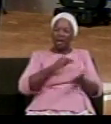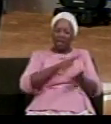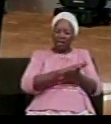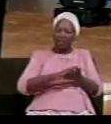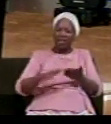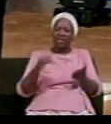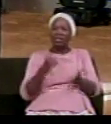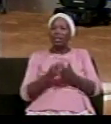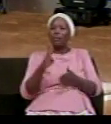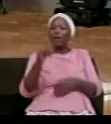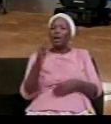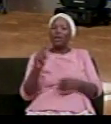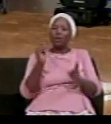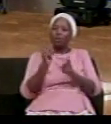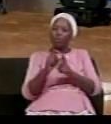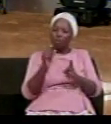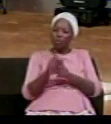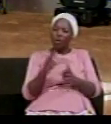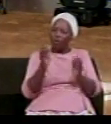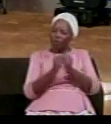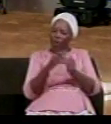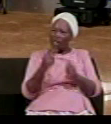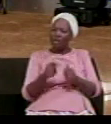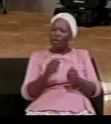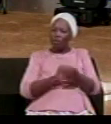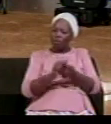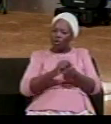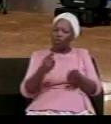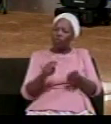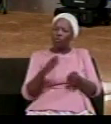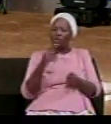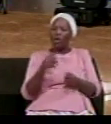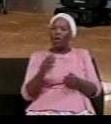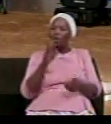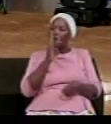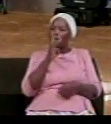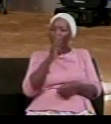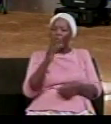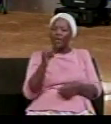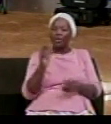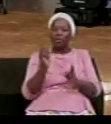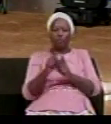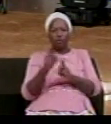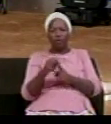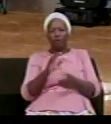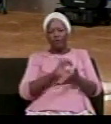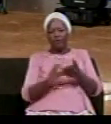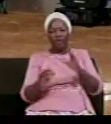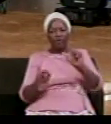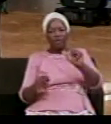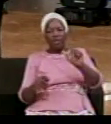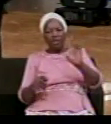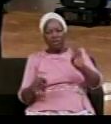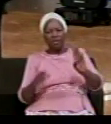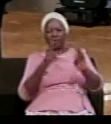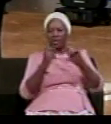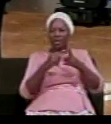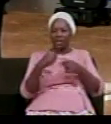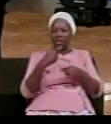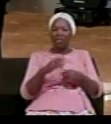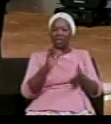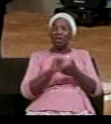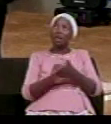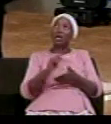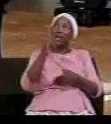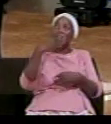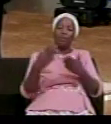it by the with the washing of water by the word. In verse 27, it said that he might